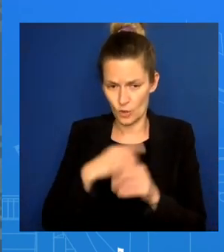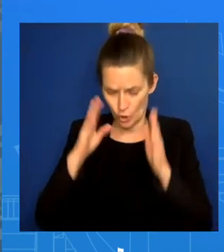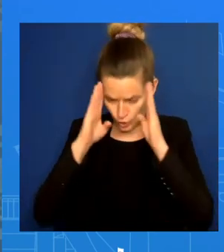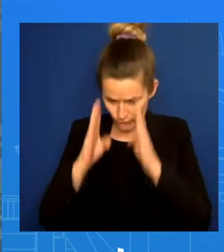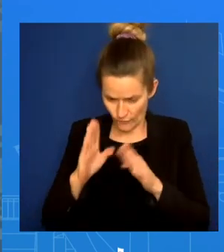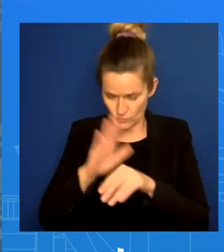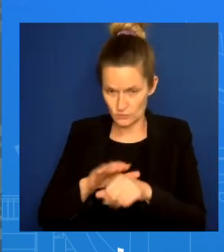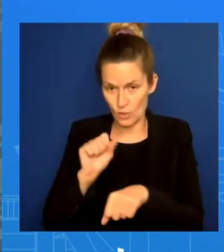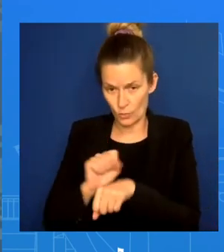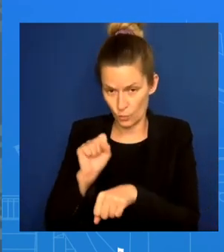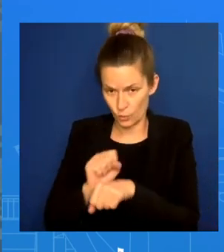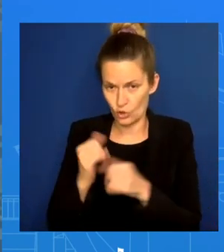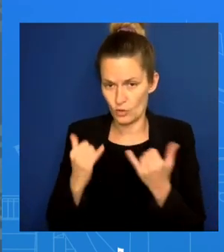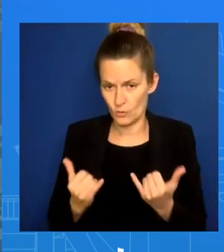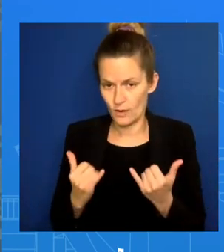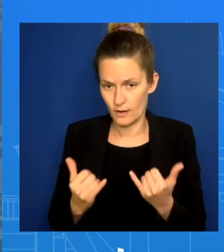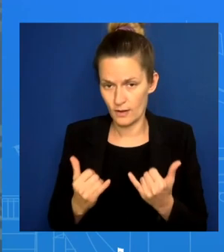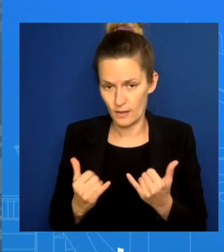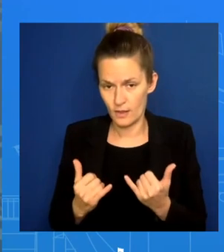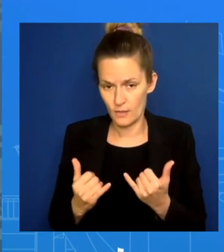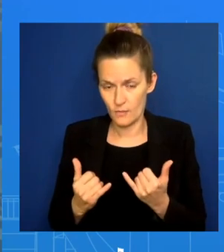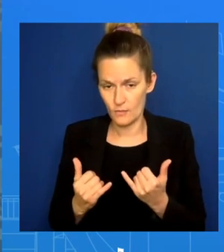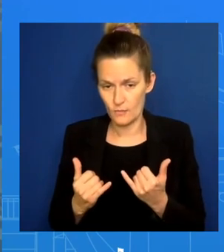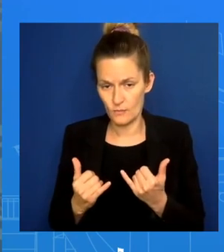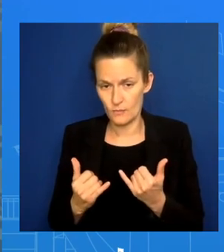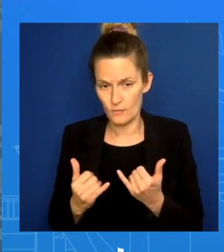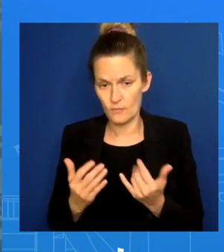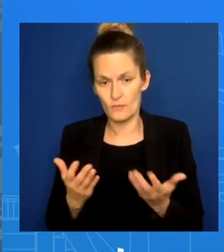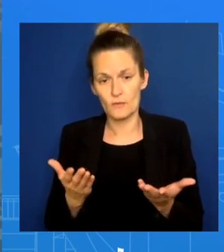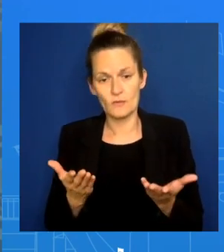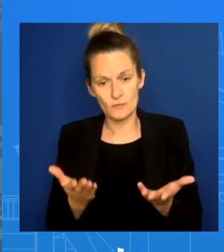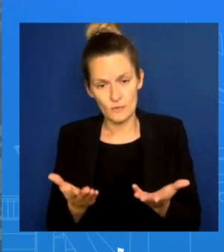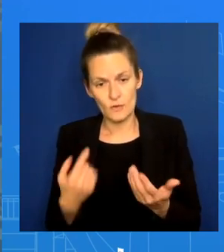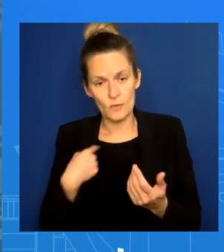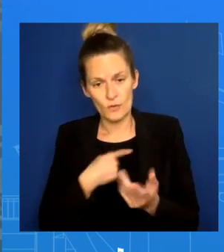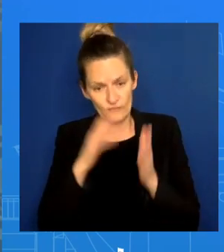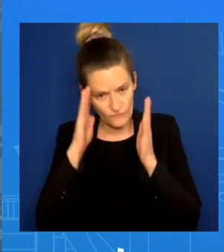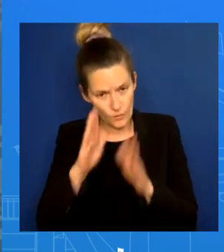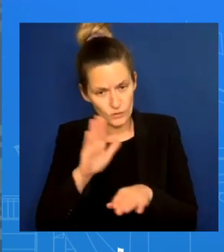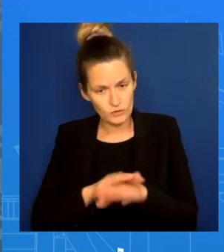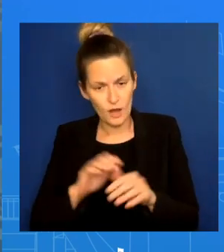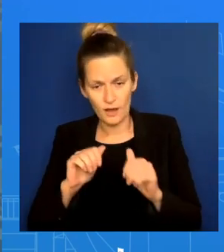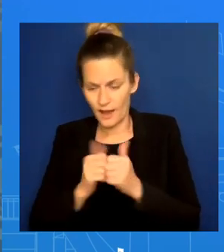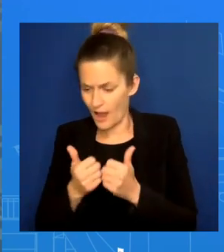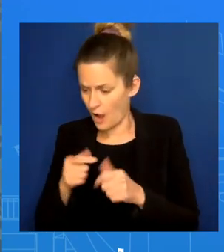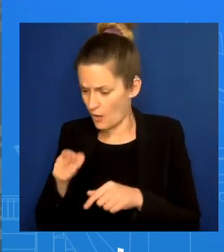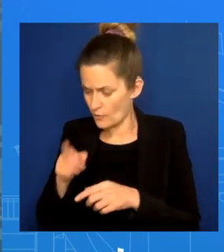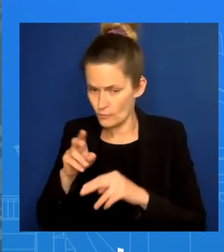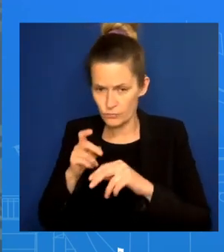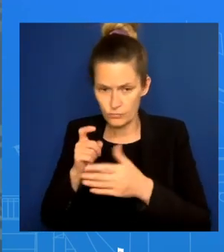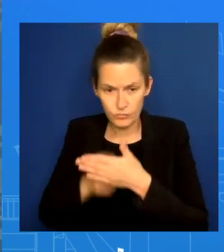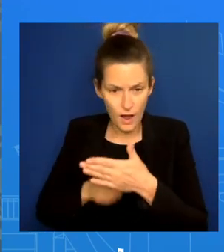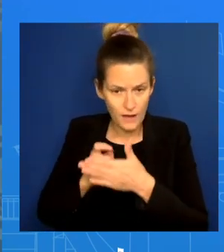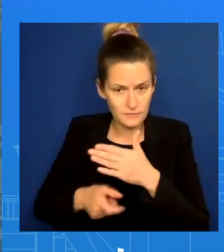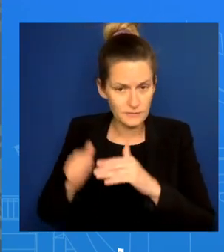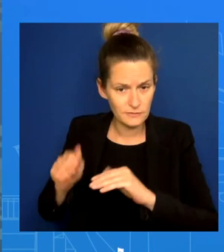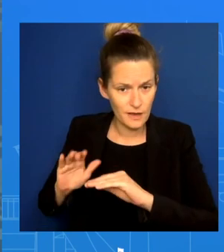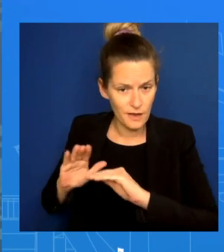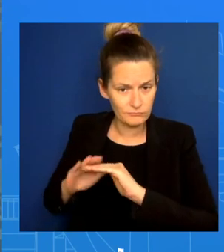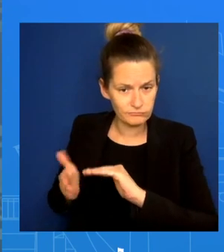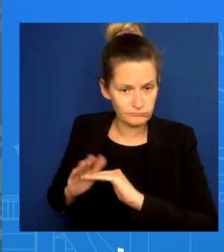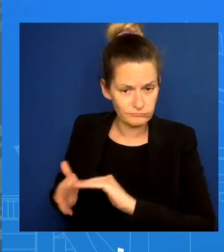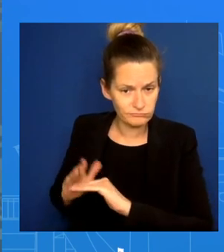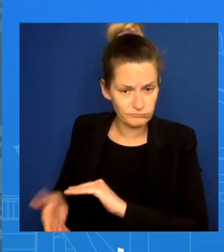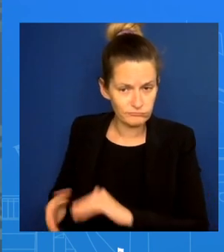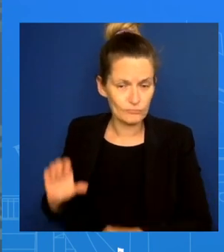You saw the president's statement on chips. That is a great step forward to investing in manufacturing, to dealing with our national